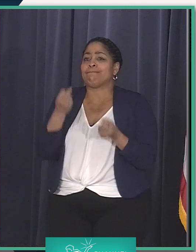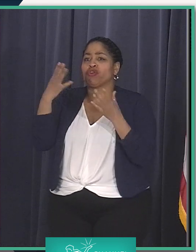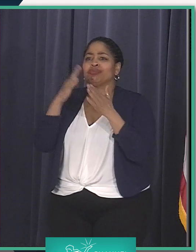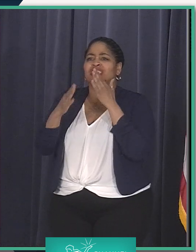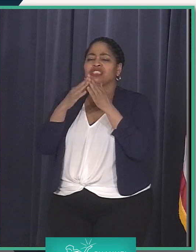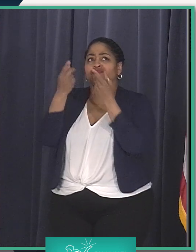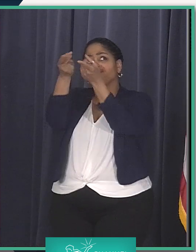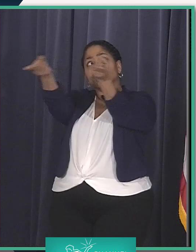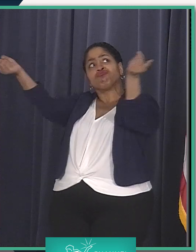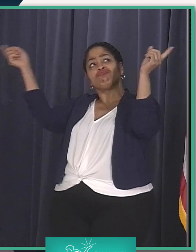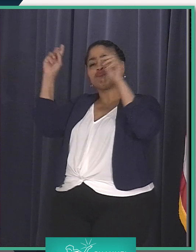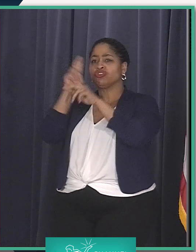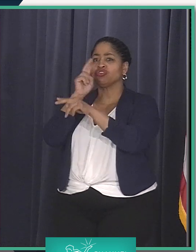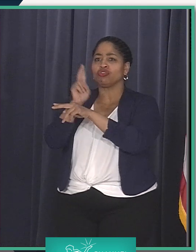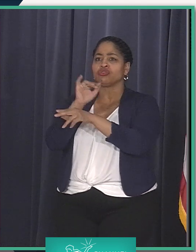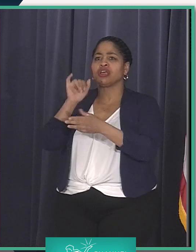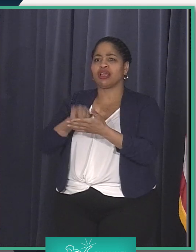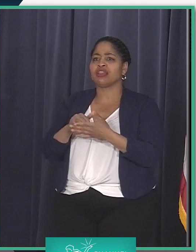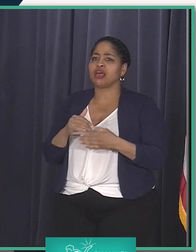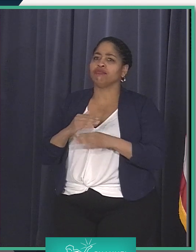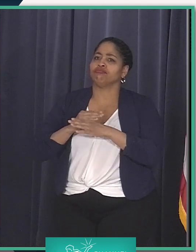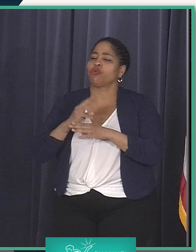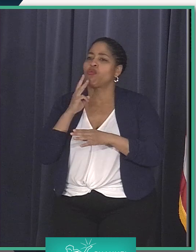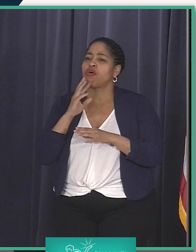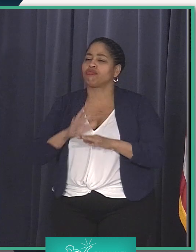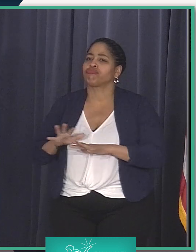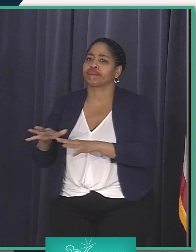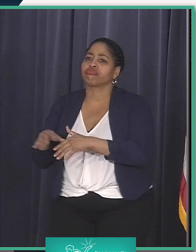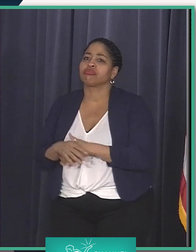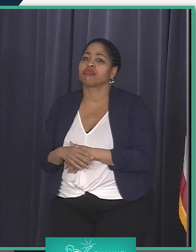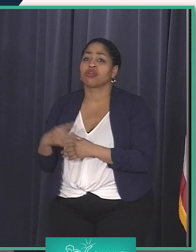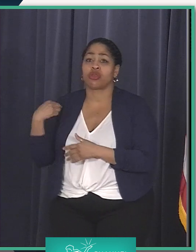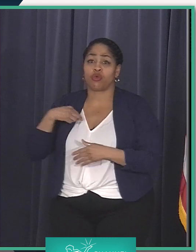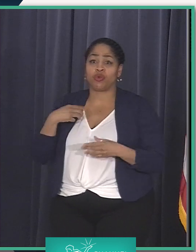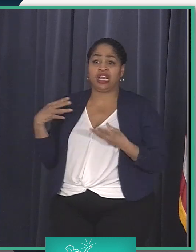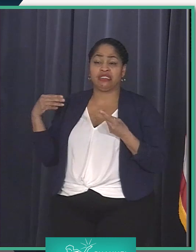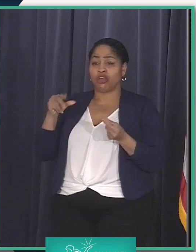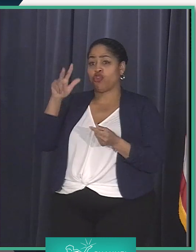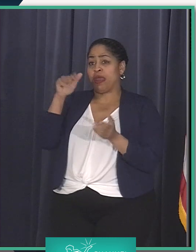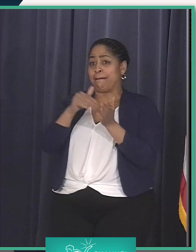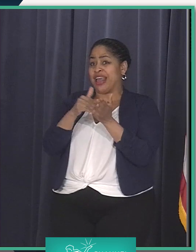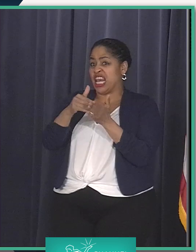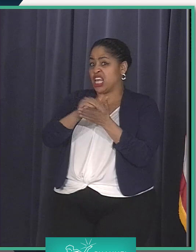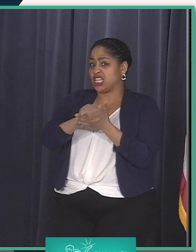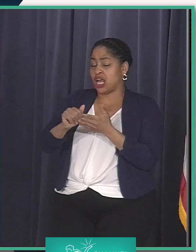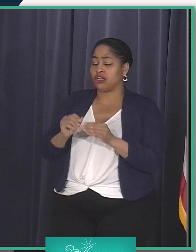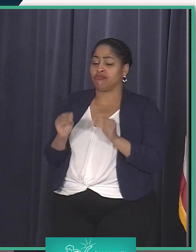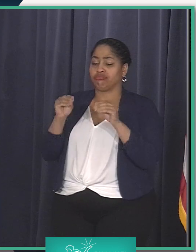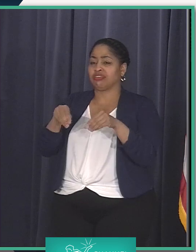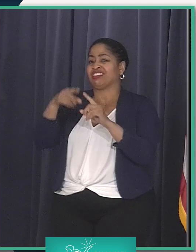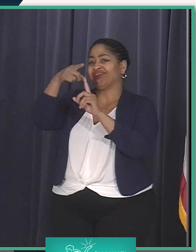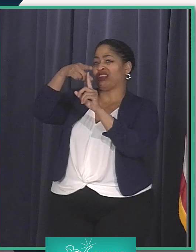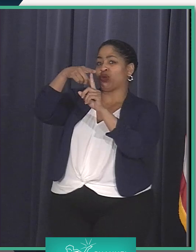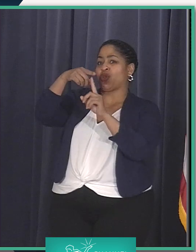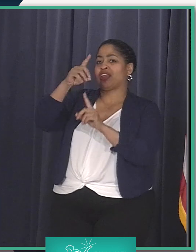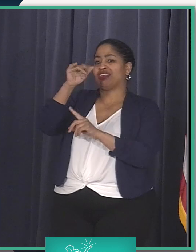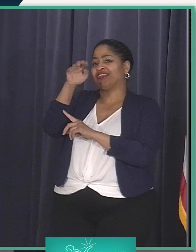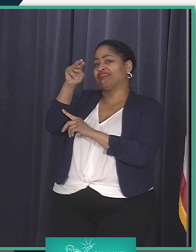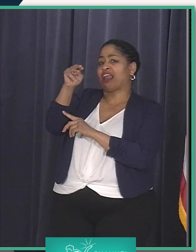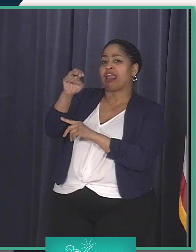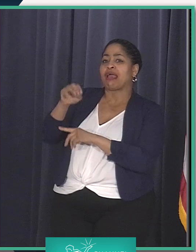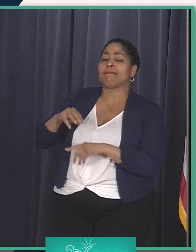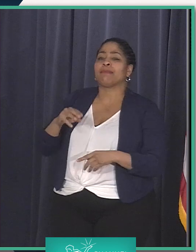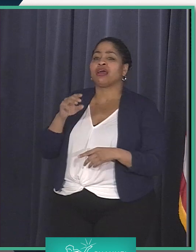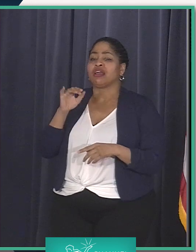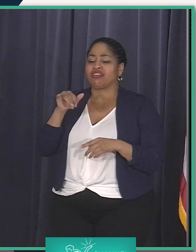are using that border waterways. We spent $3 million to install a temporary dam that will reduce the